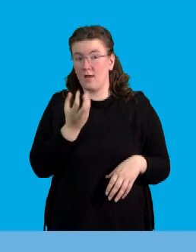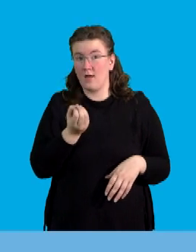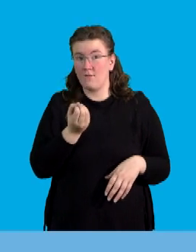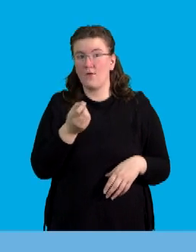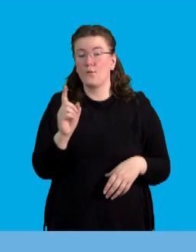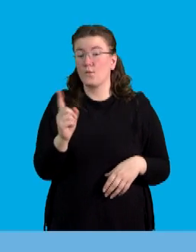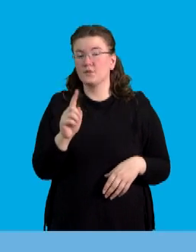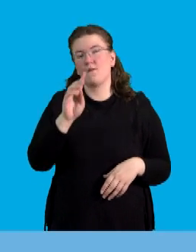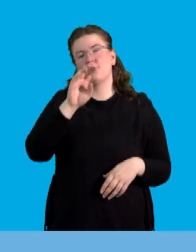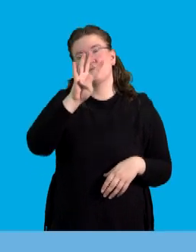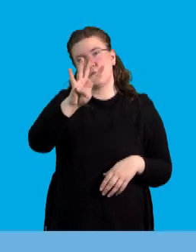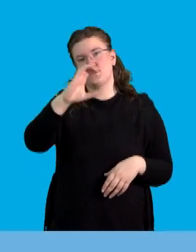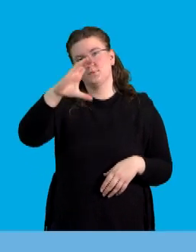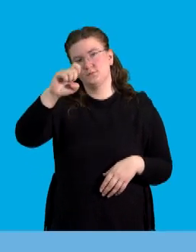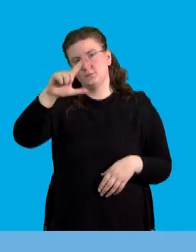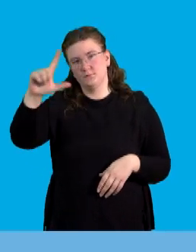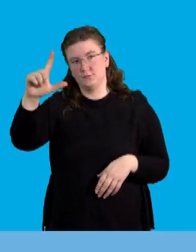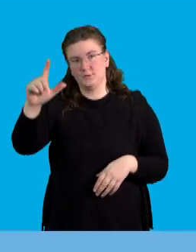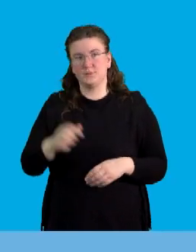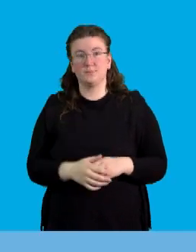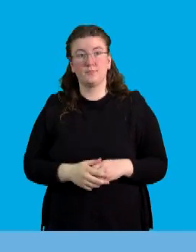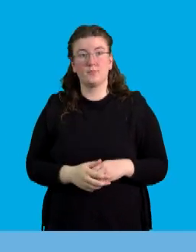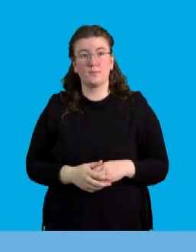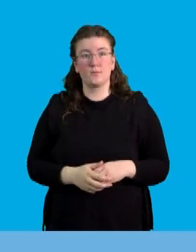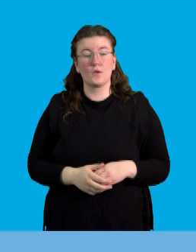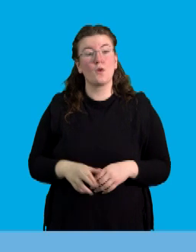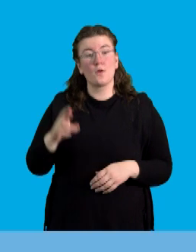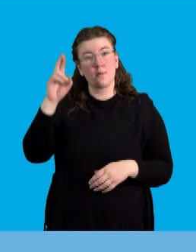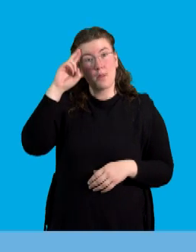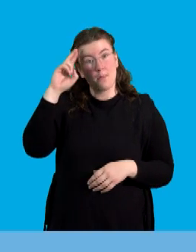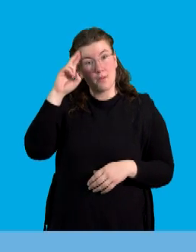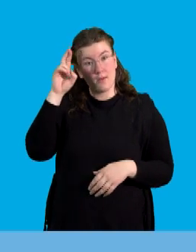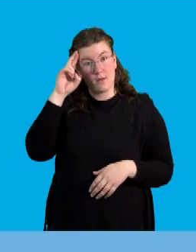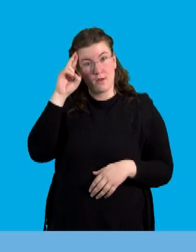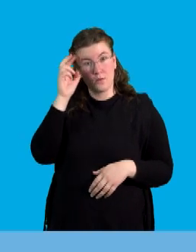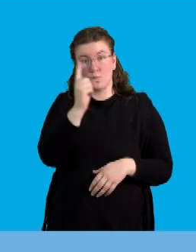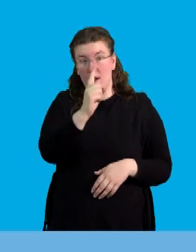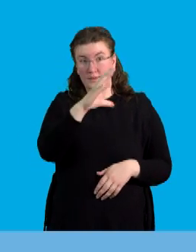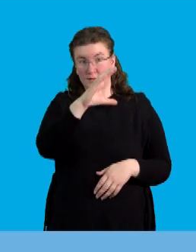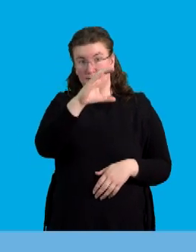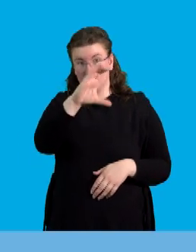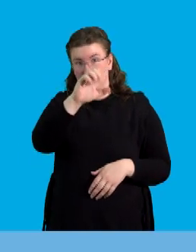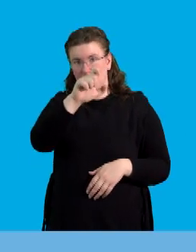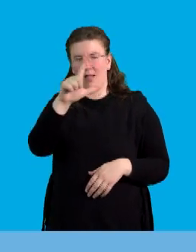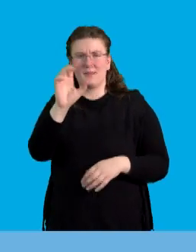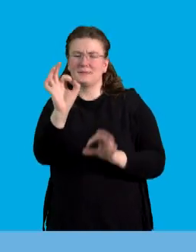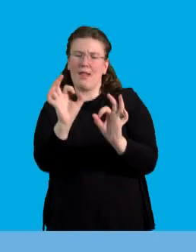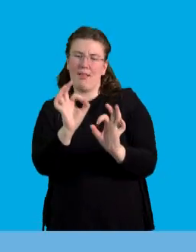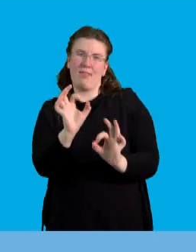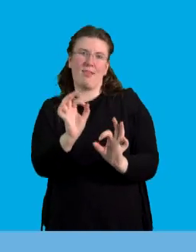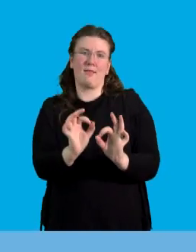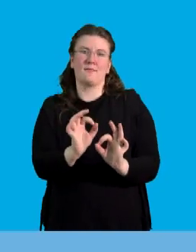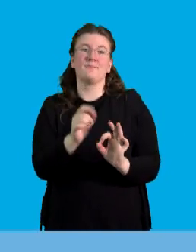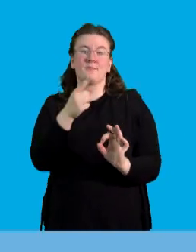consisting of 4 cells. Remember, this is just the one cell. This is just the one cell that consists